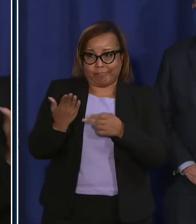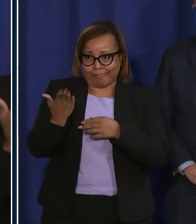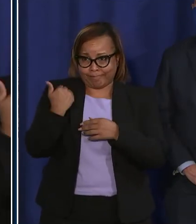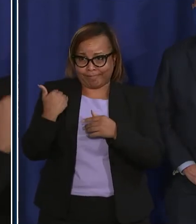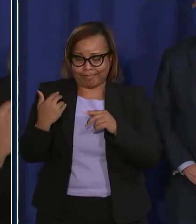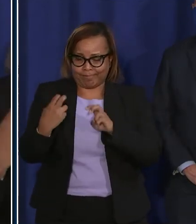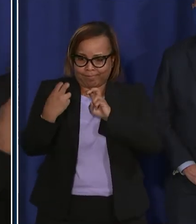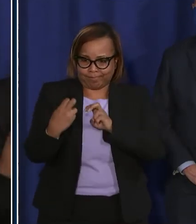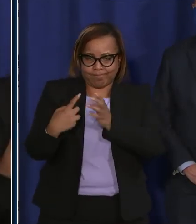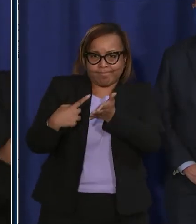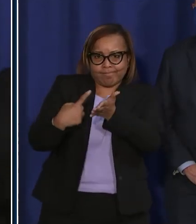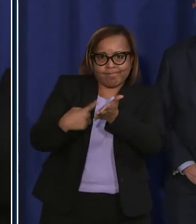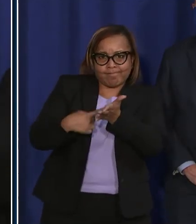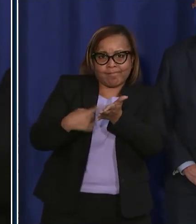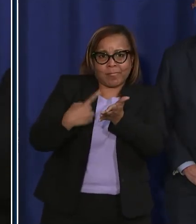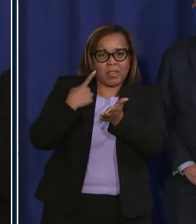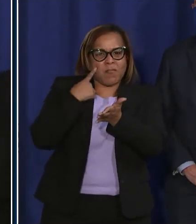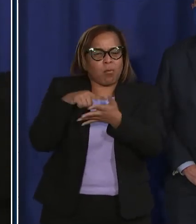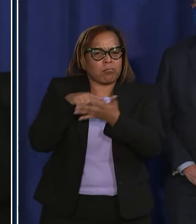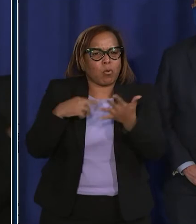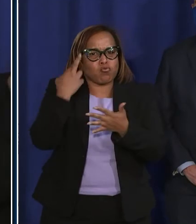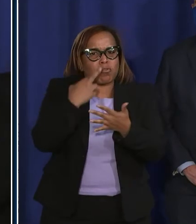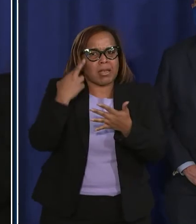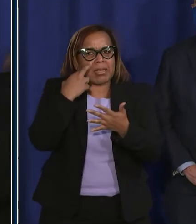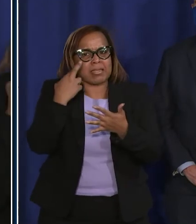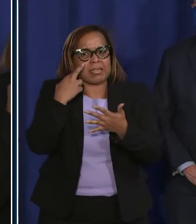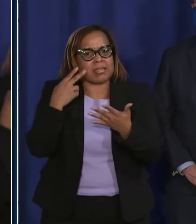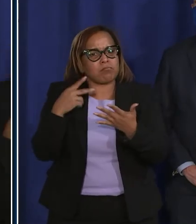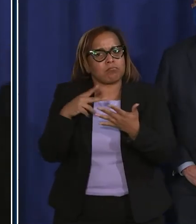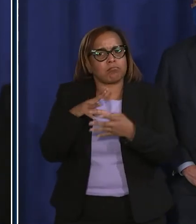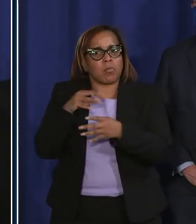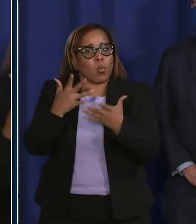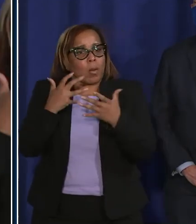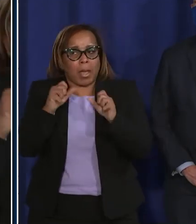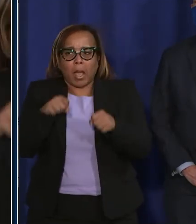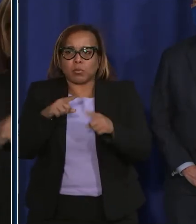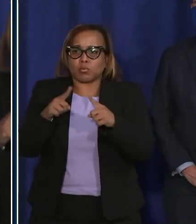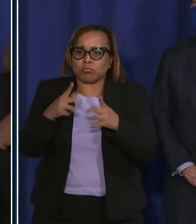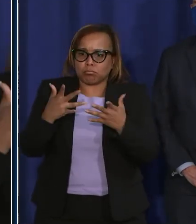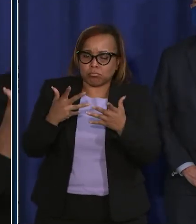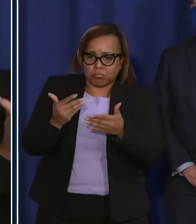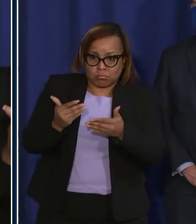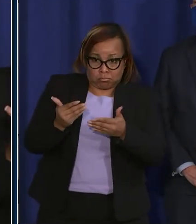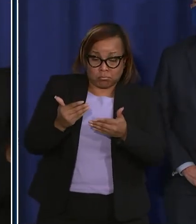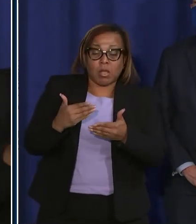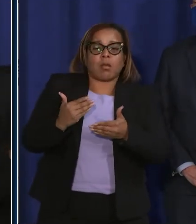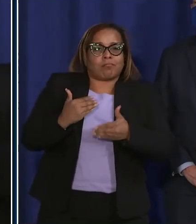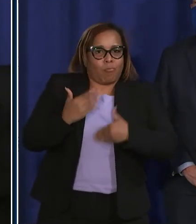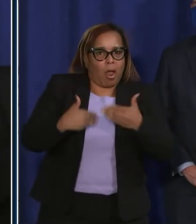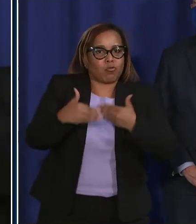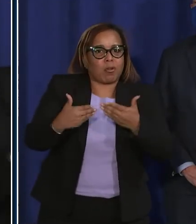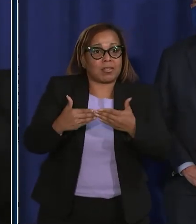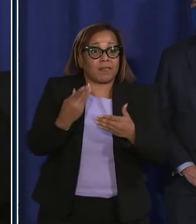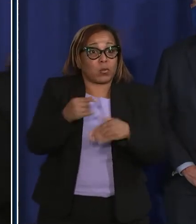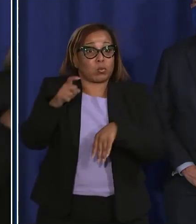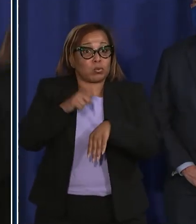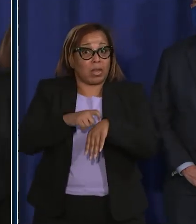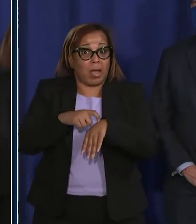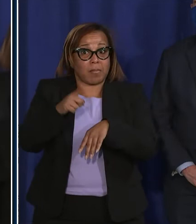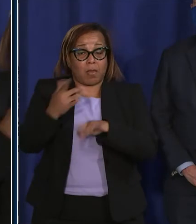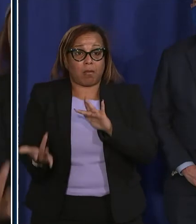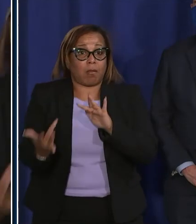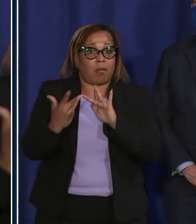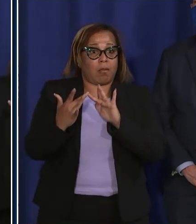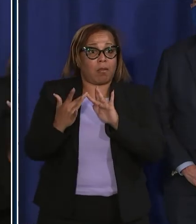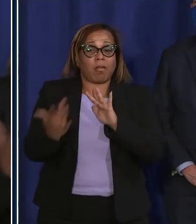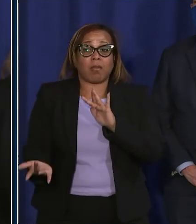table for a whole host of reasons, not the least of which is we wanted to be able to make progress. And the few times that they came back to us,